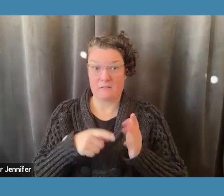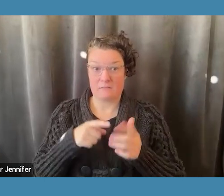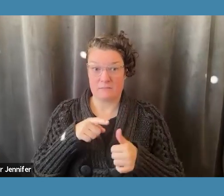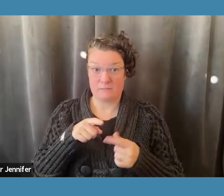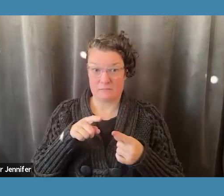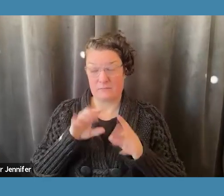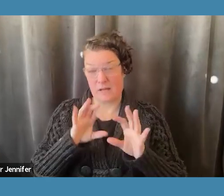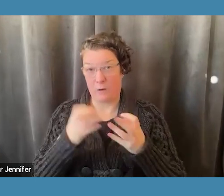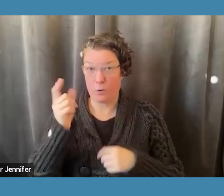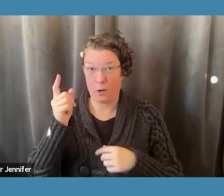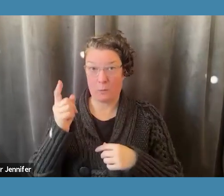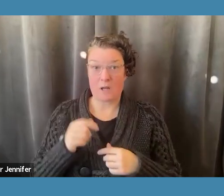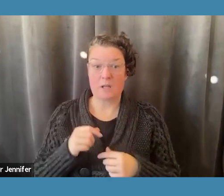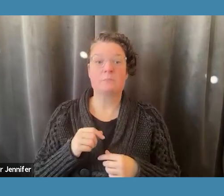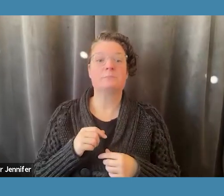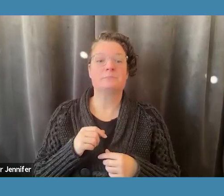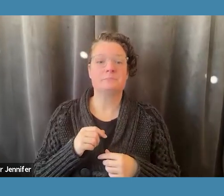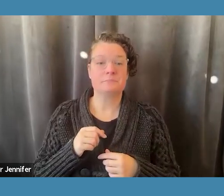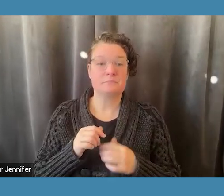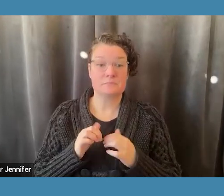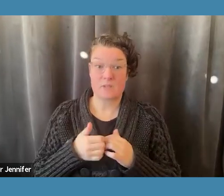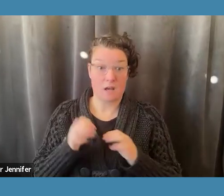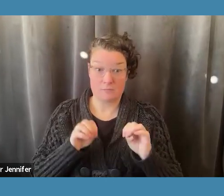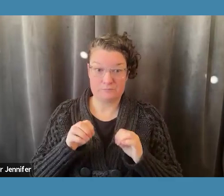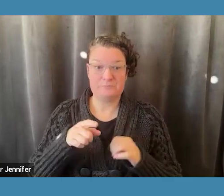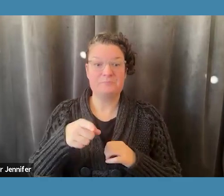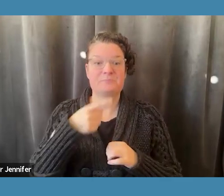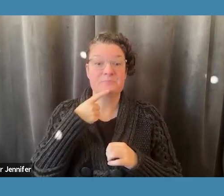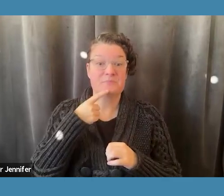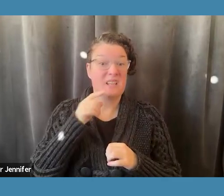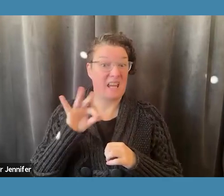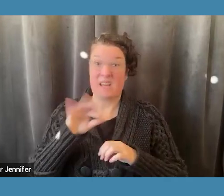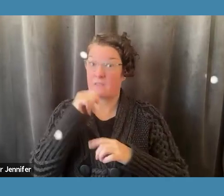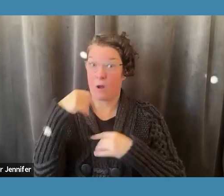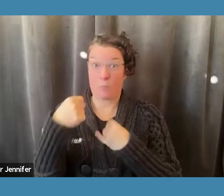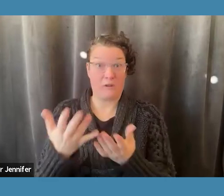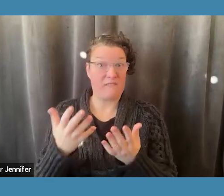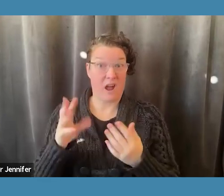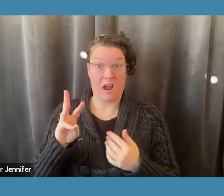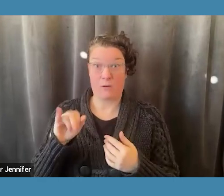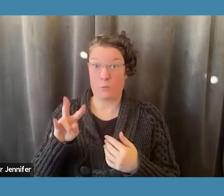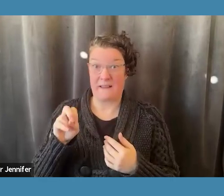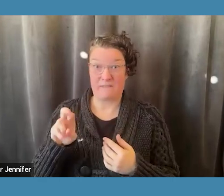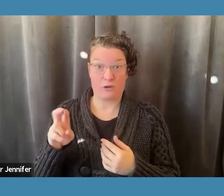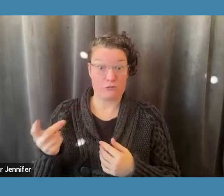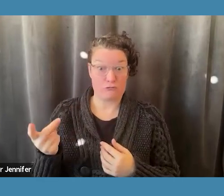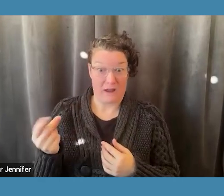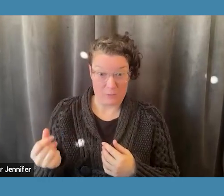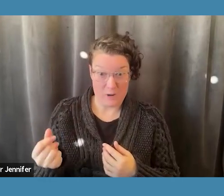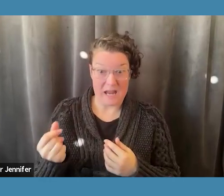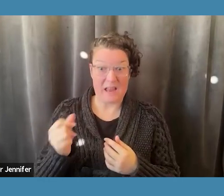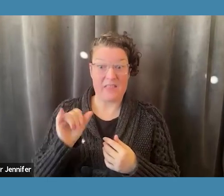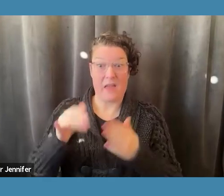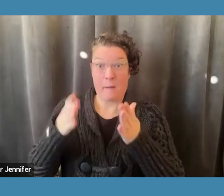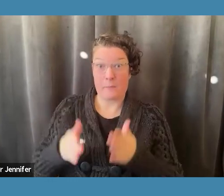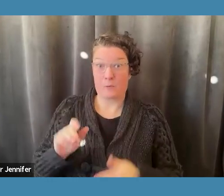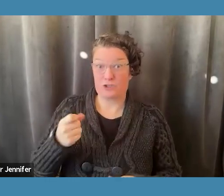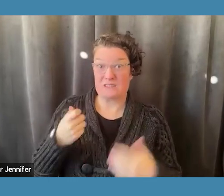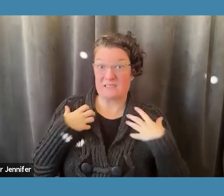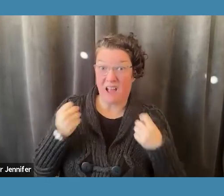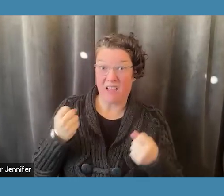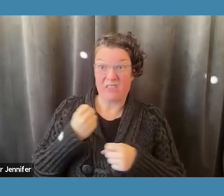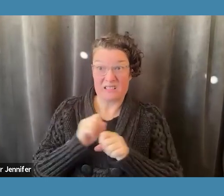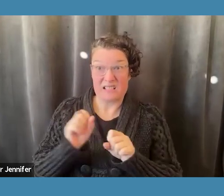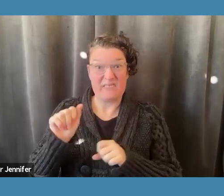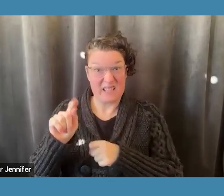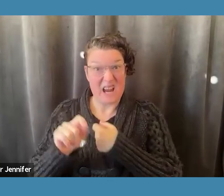are whether, without immediate provision of waiver services, the health and the safety of the applicant are at